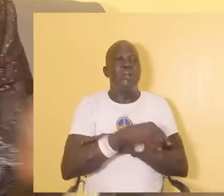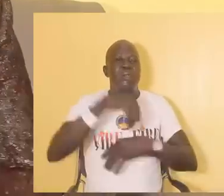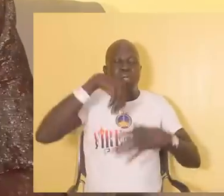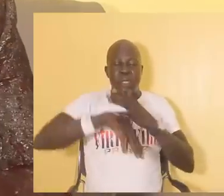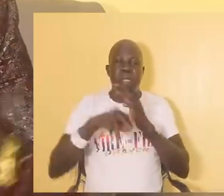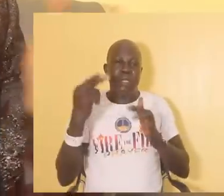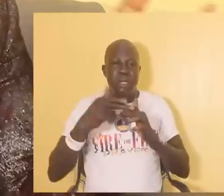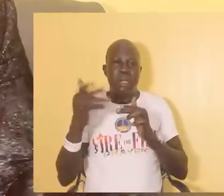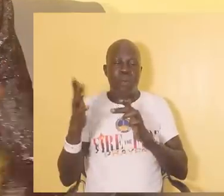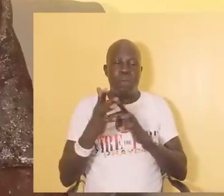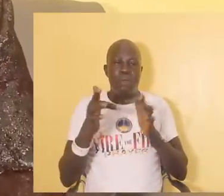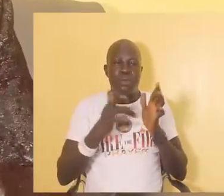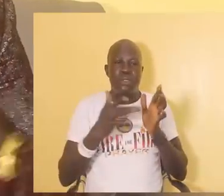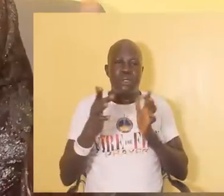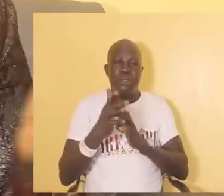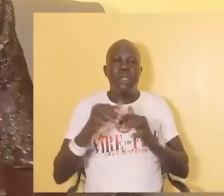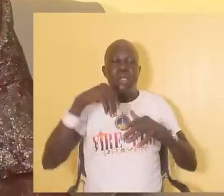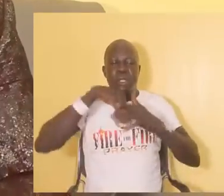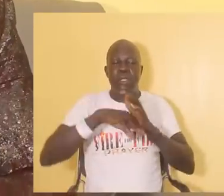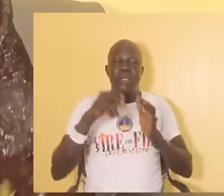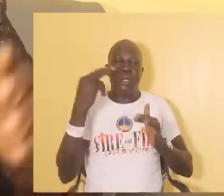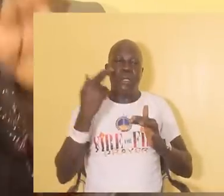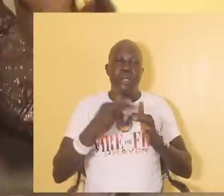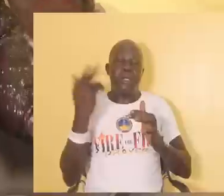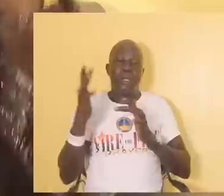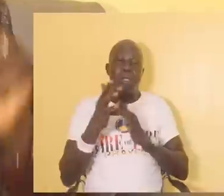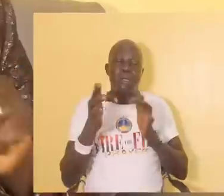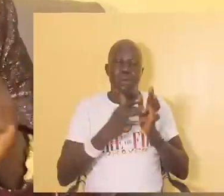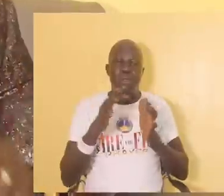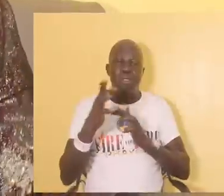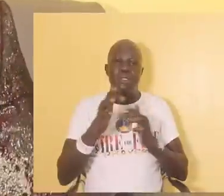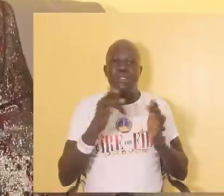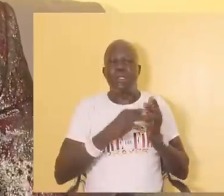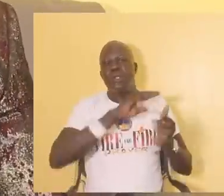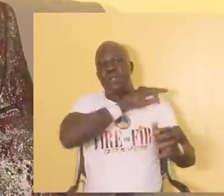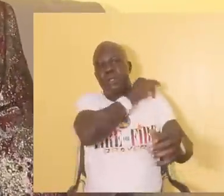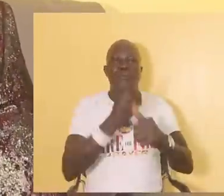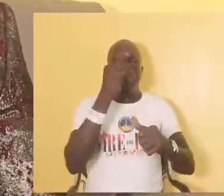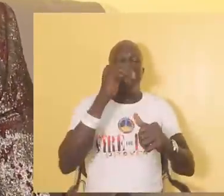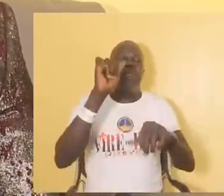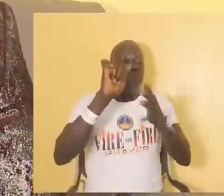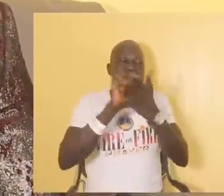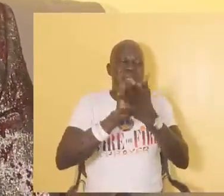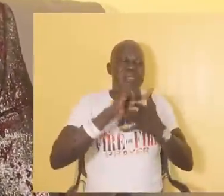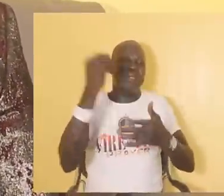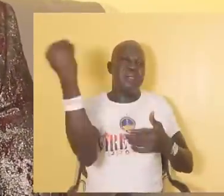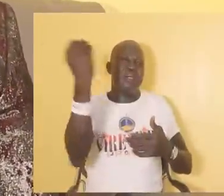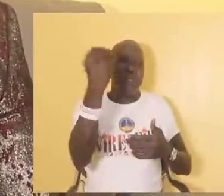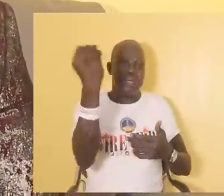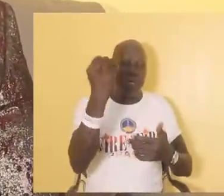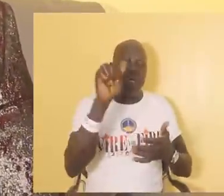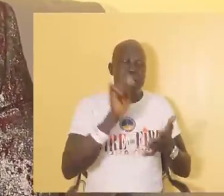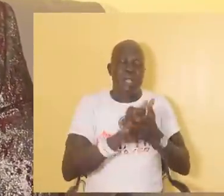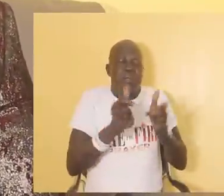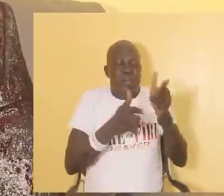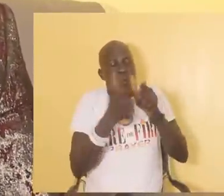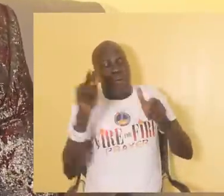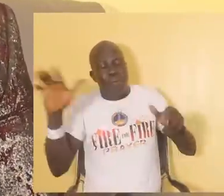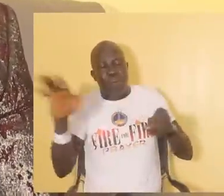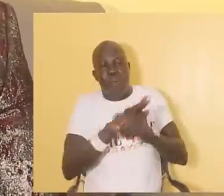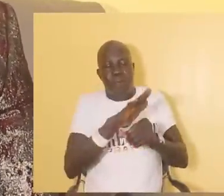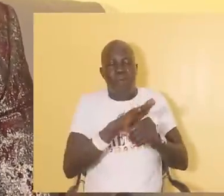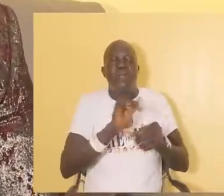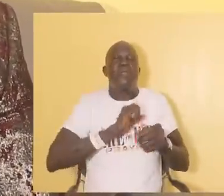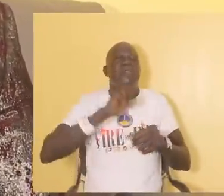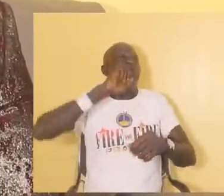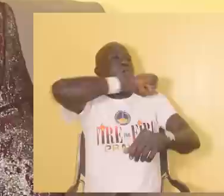run. Let get more than good as it can for a banoga say, love, fete, crave, and noga. Me, my real service, I don't